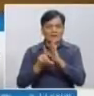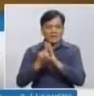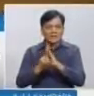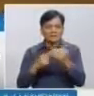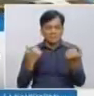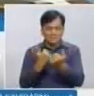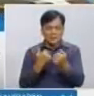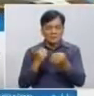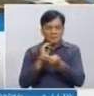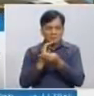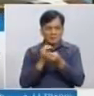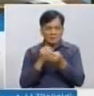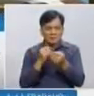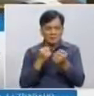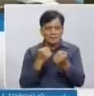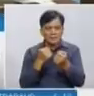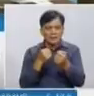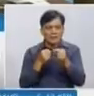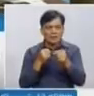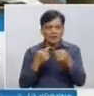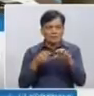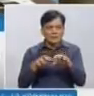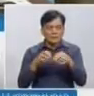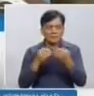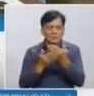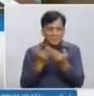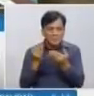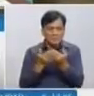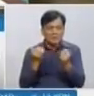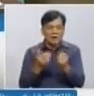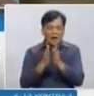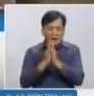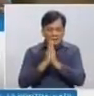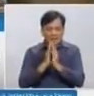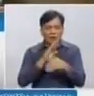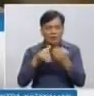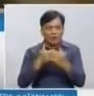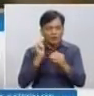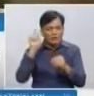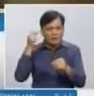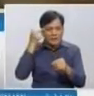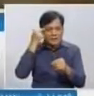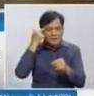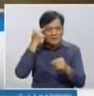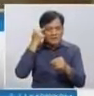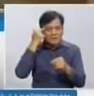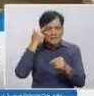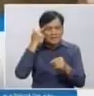simplify the process. Hinihingi ko yan sa lahat na sa gobyerno